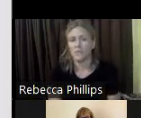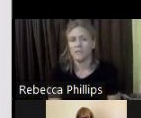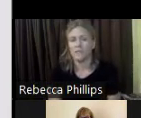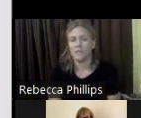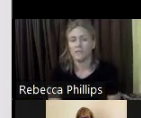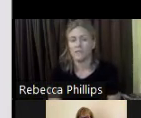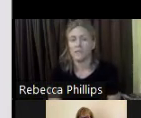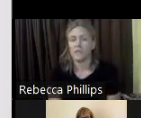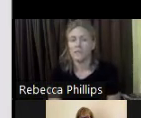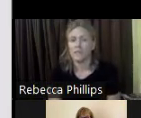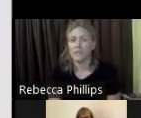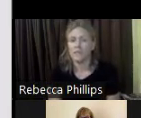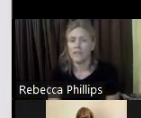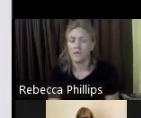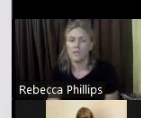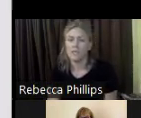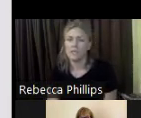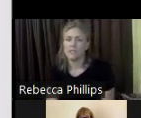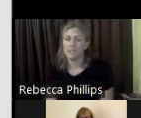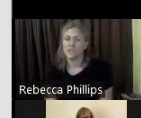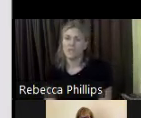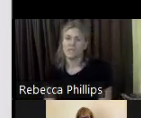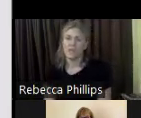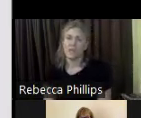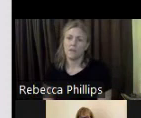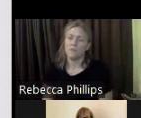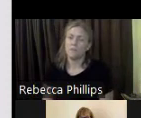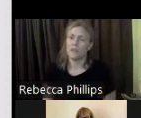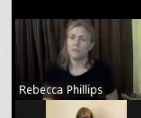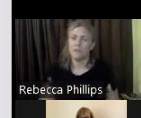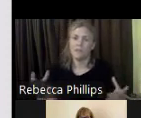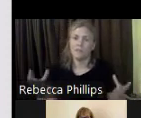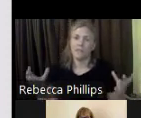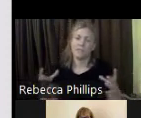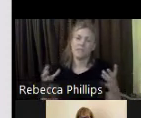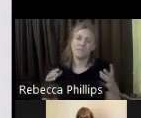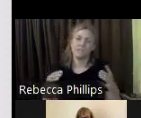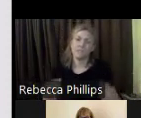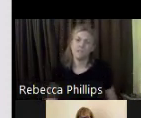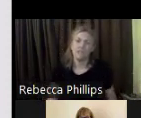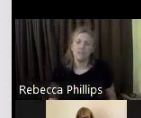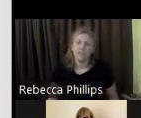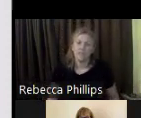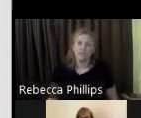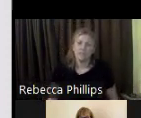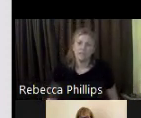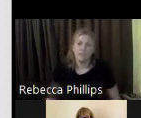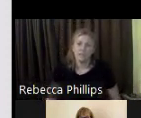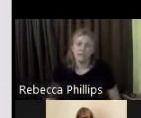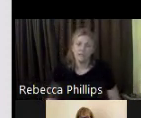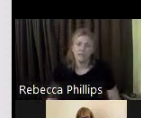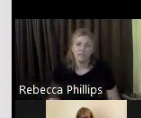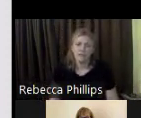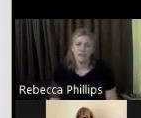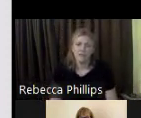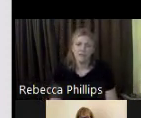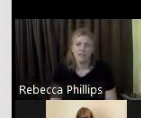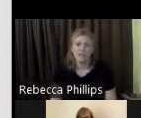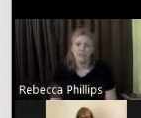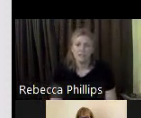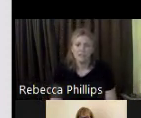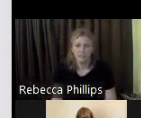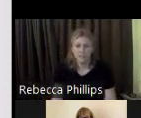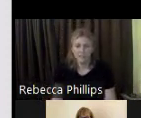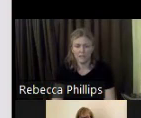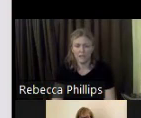So one is the story of American Sign Language, and he just draws out the kind of the really condensed version of American Sign Language, what the